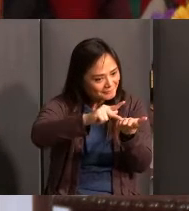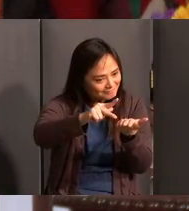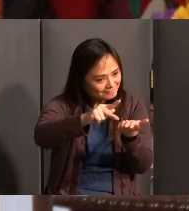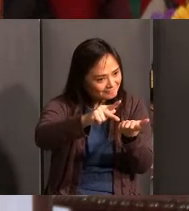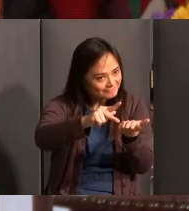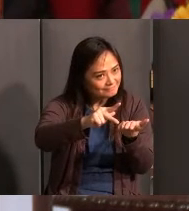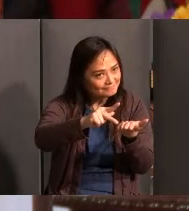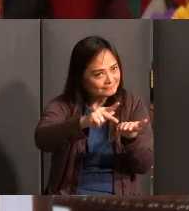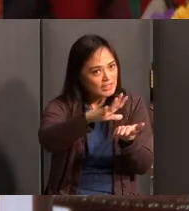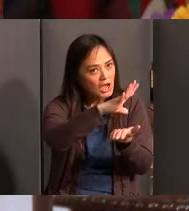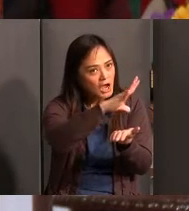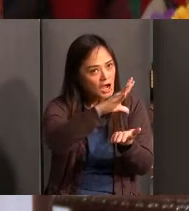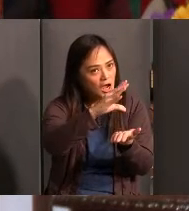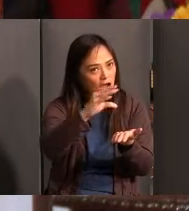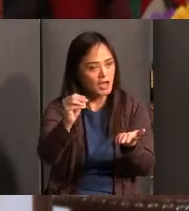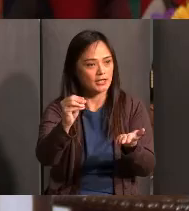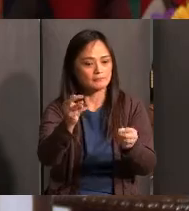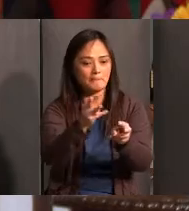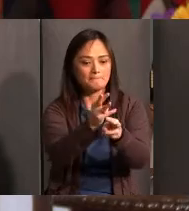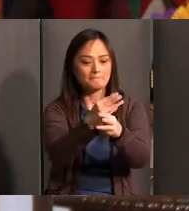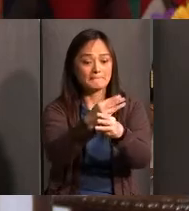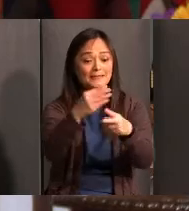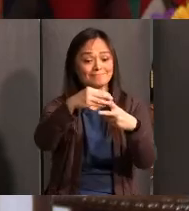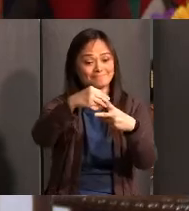purified and made peculiar.